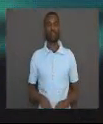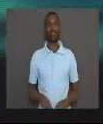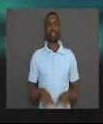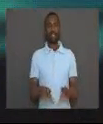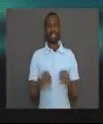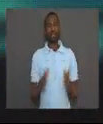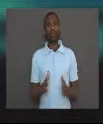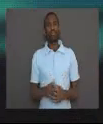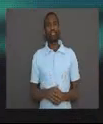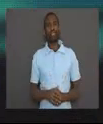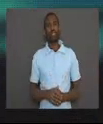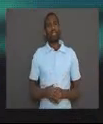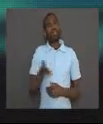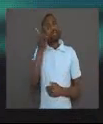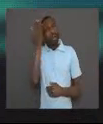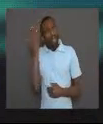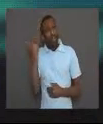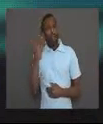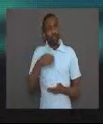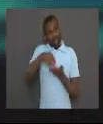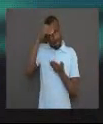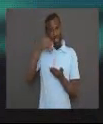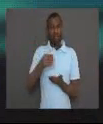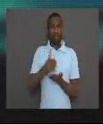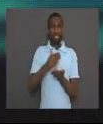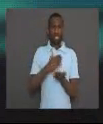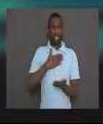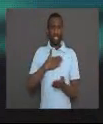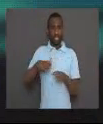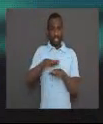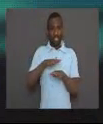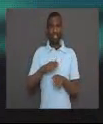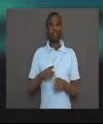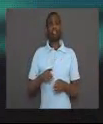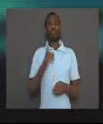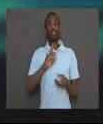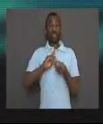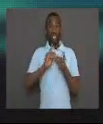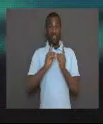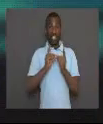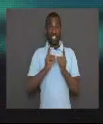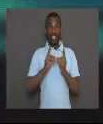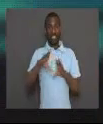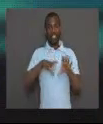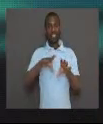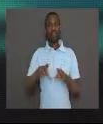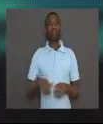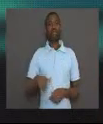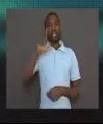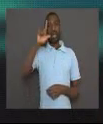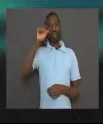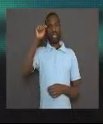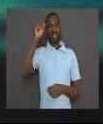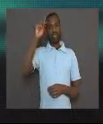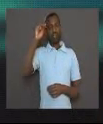Students, in our last lesson, we defined laminar flow as a type